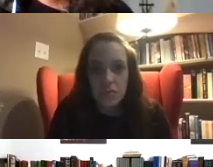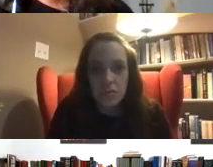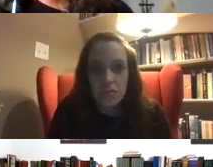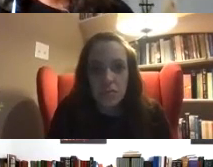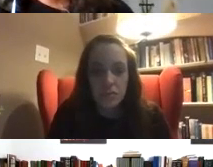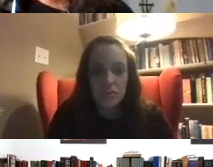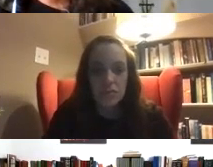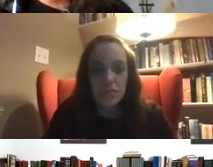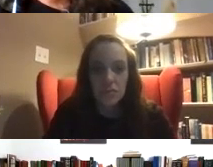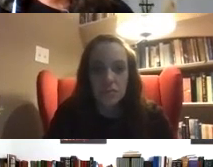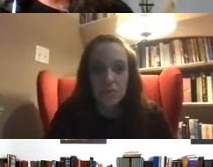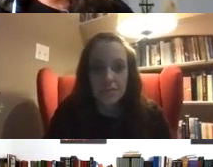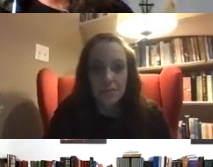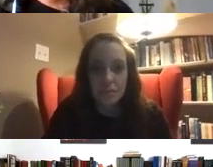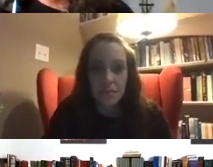helping